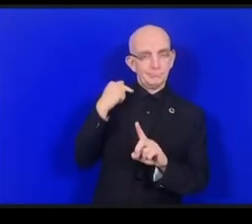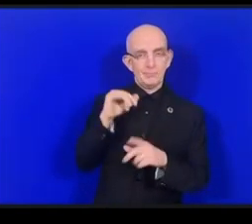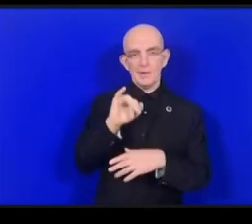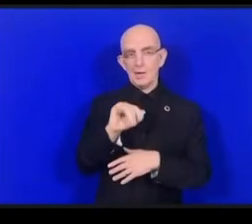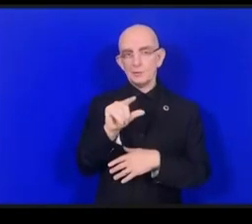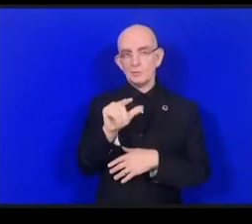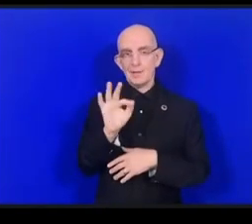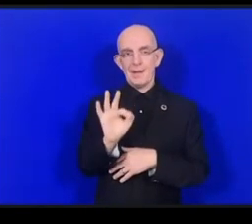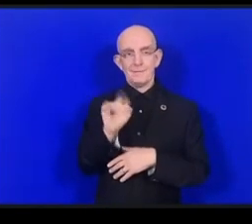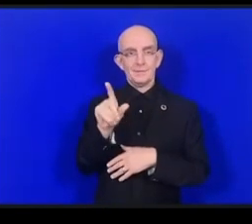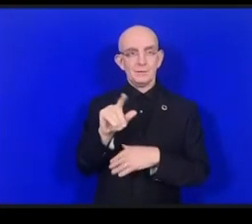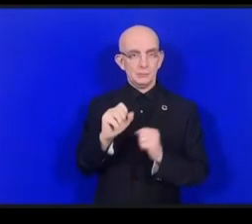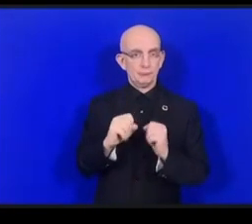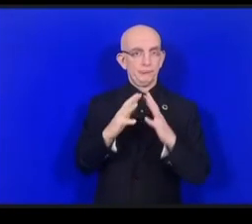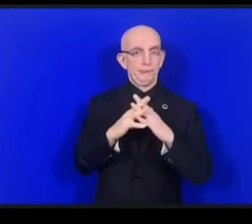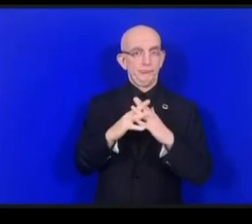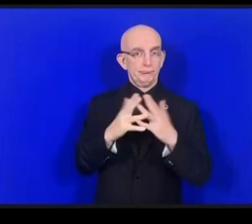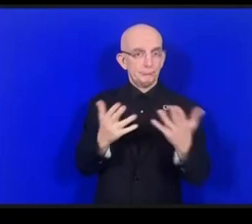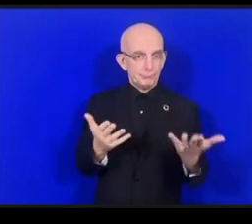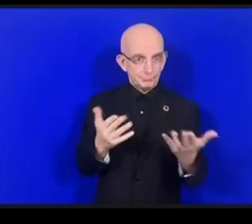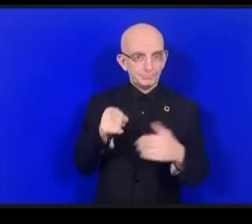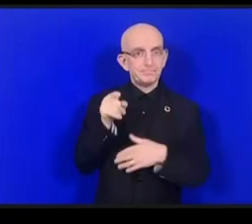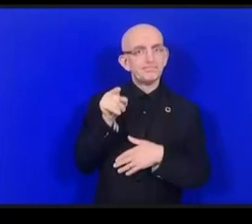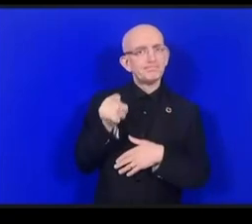we had only the eight